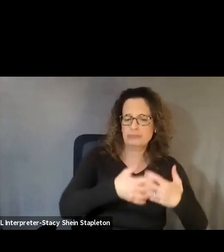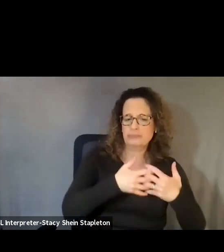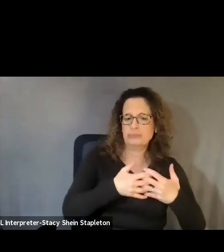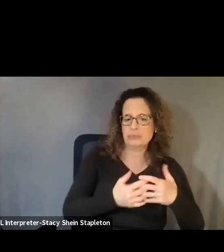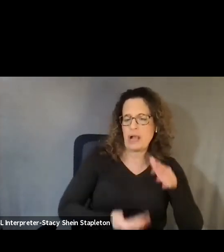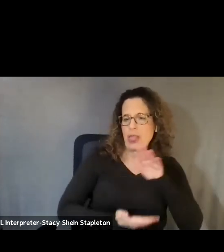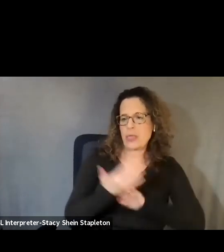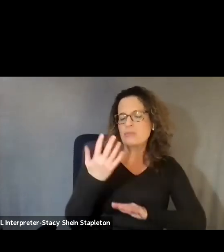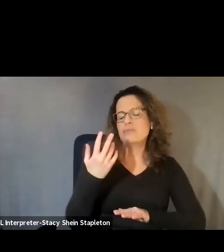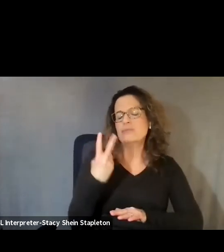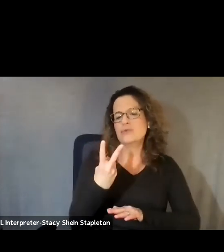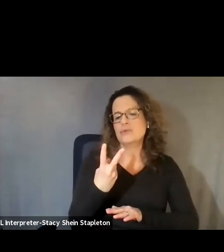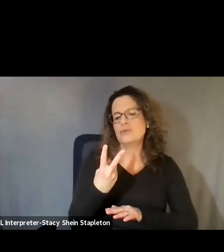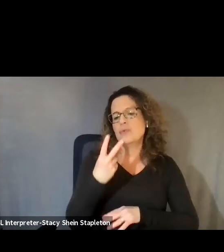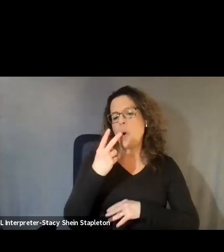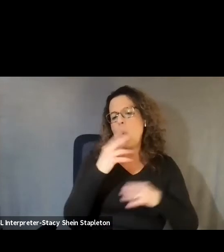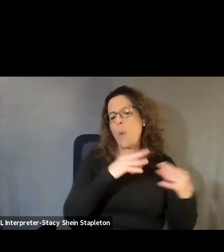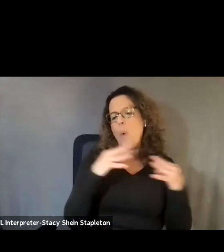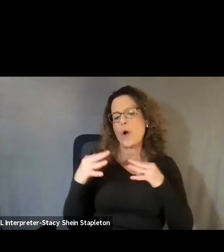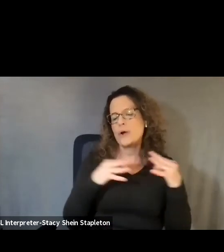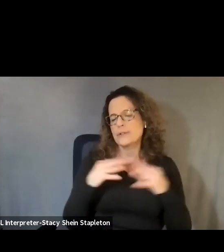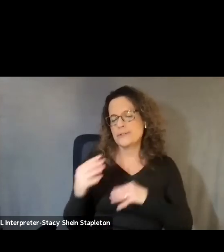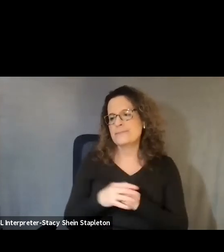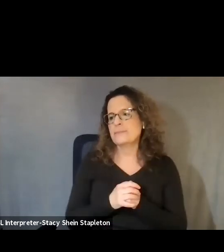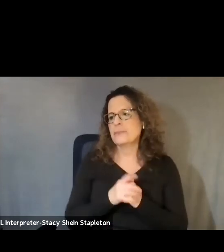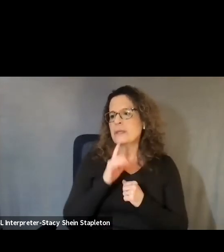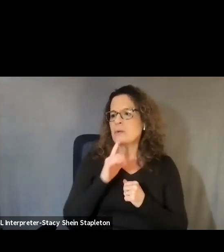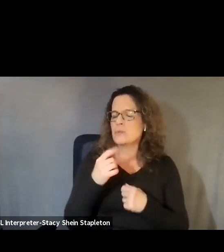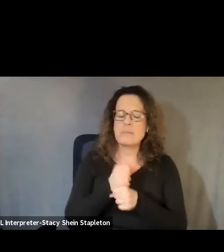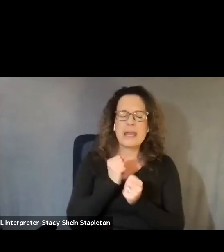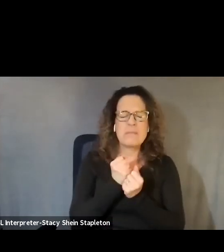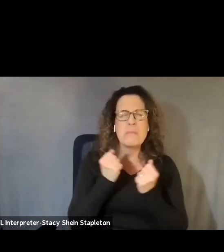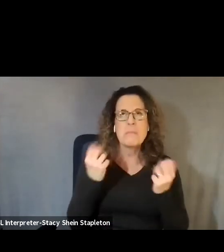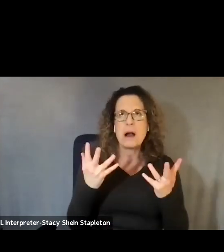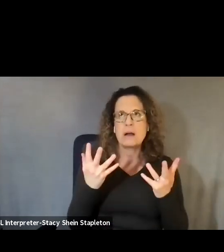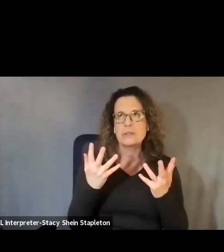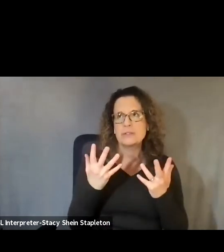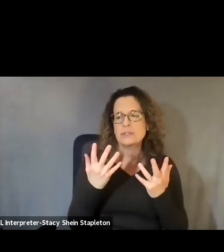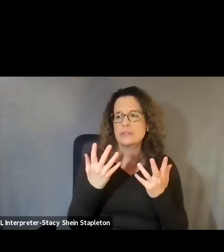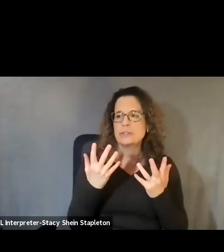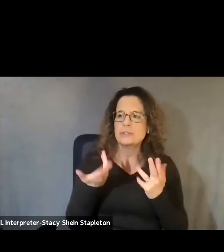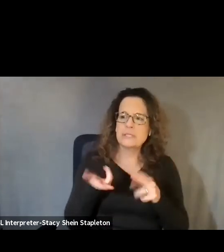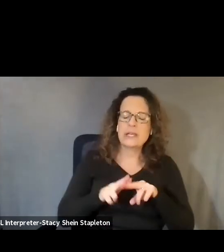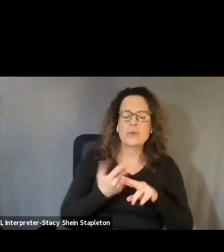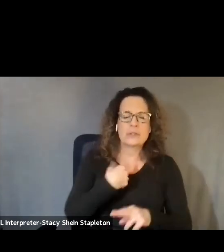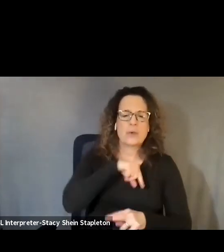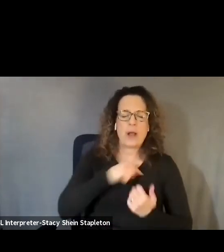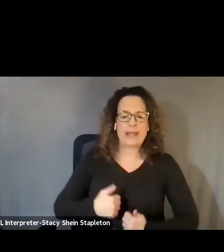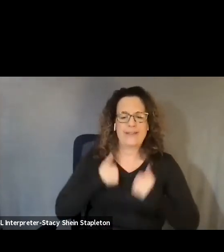has produced an immeasurable quality of life for us in this